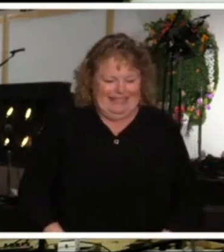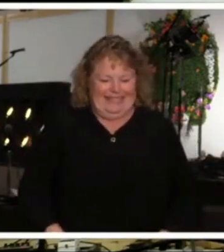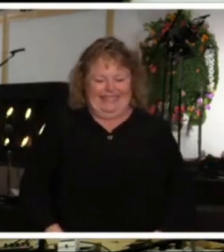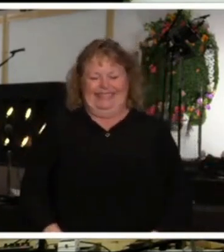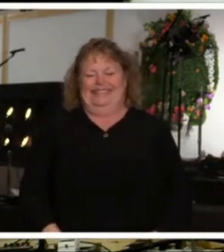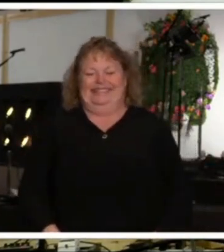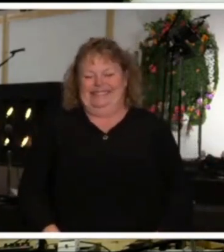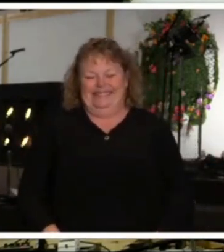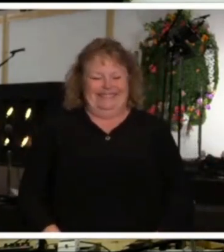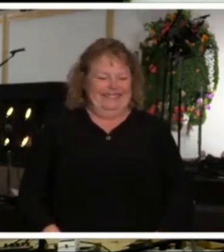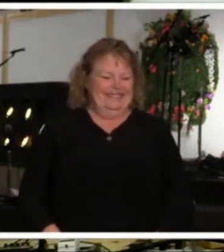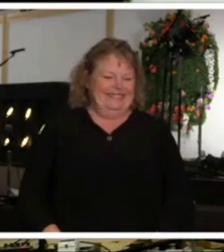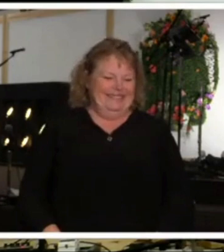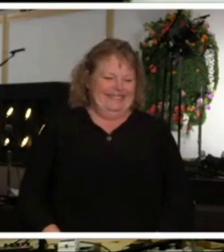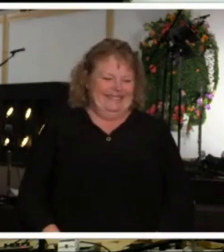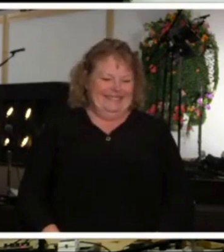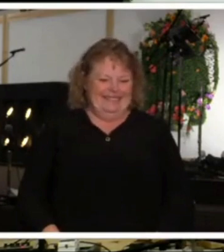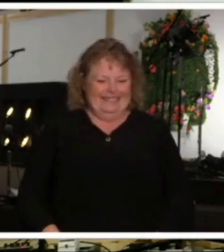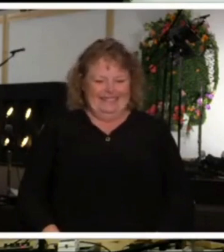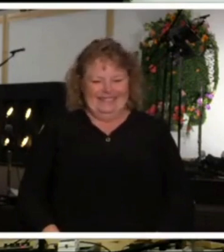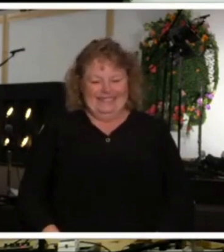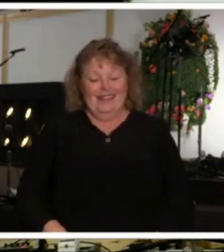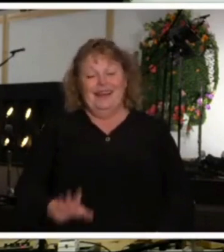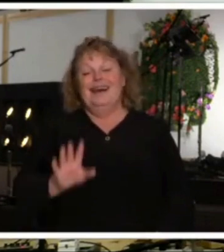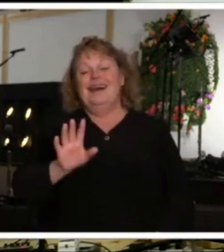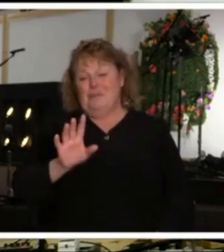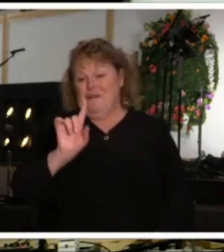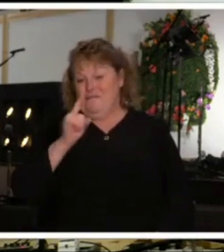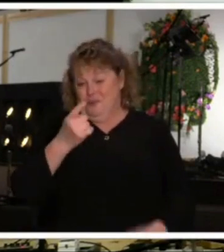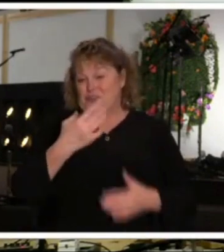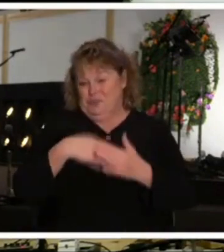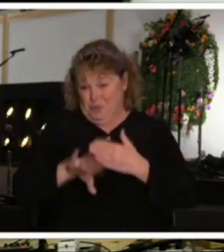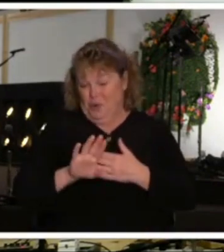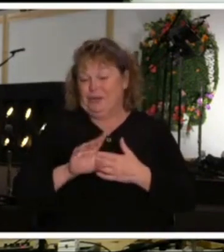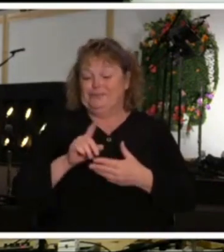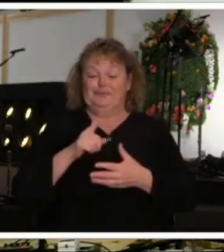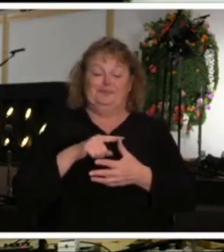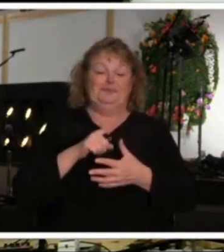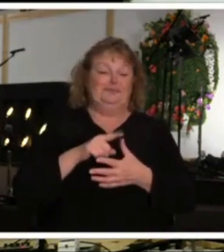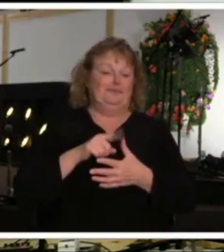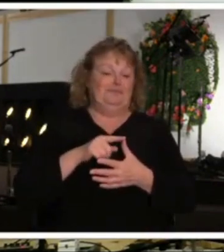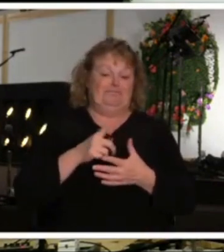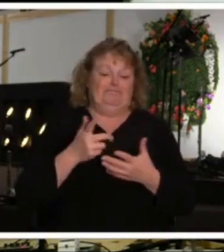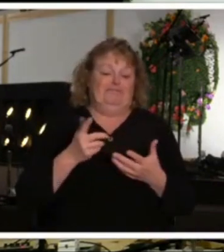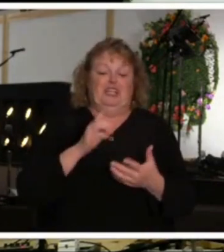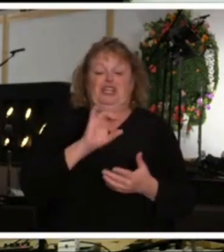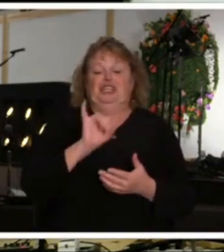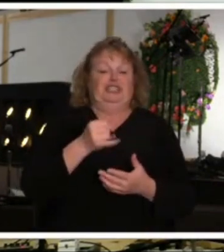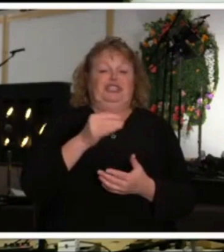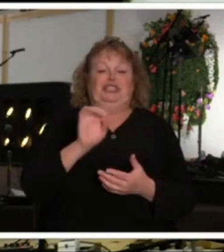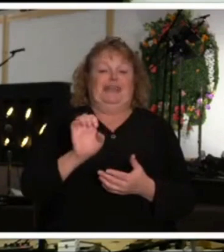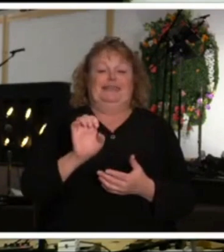Sorry. But you know how that firstborn, and you can imagine